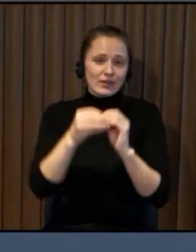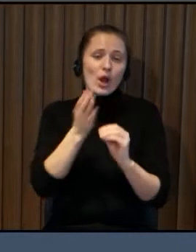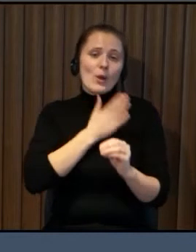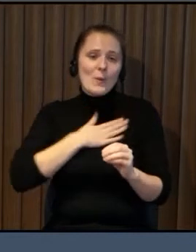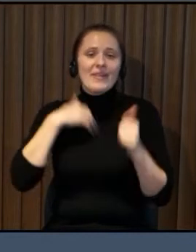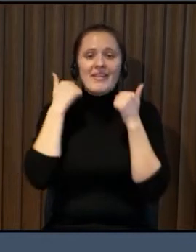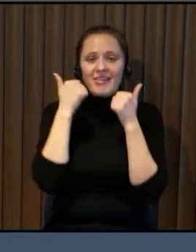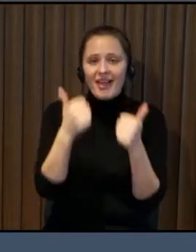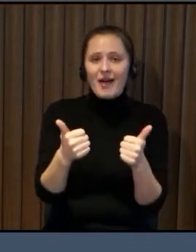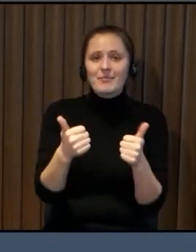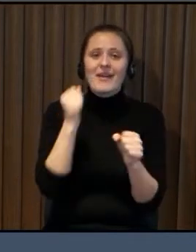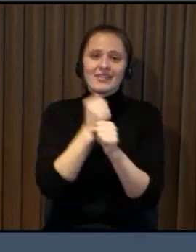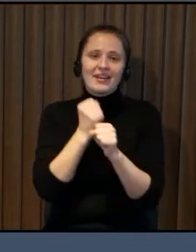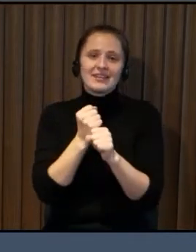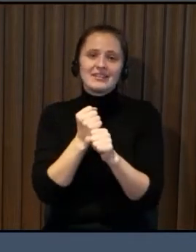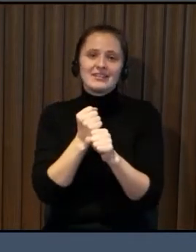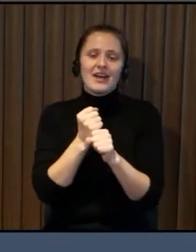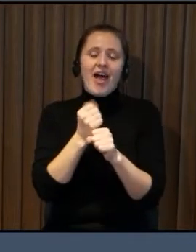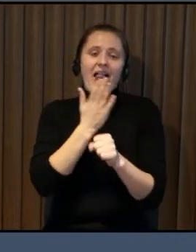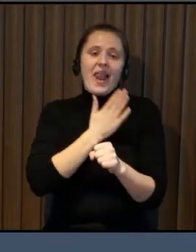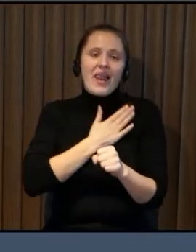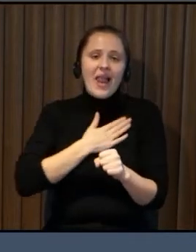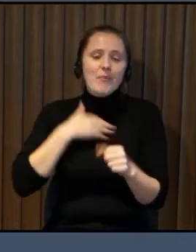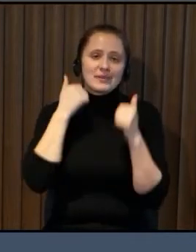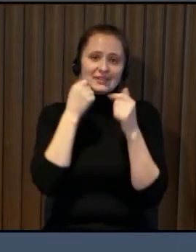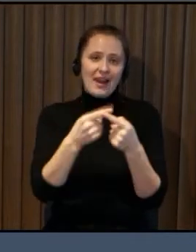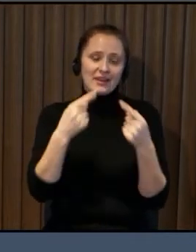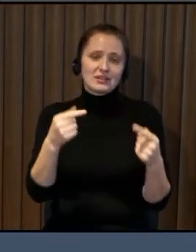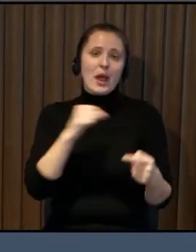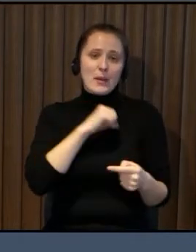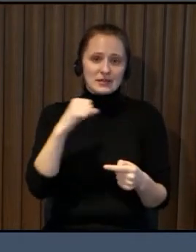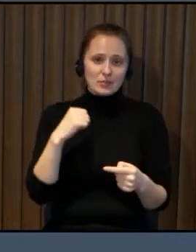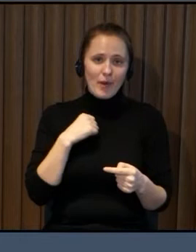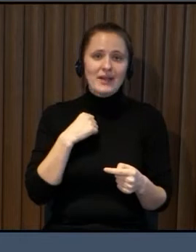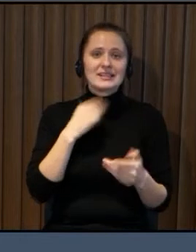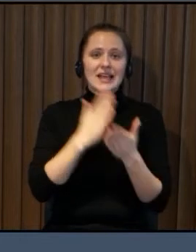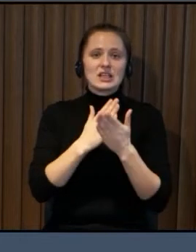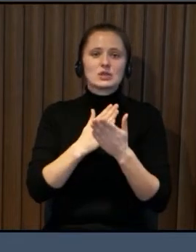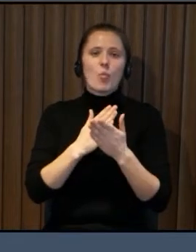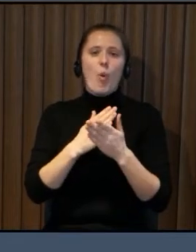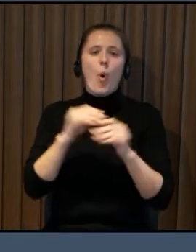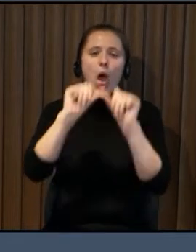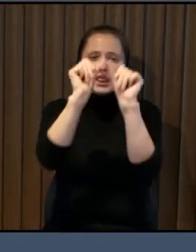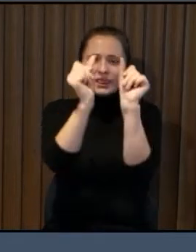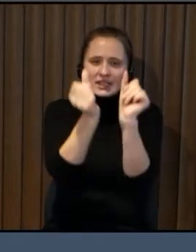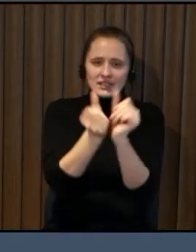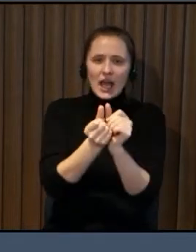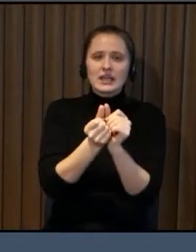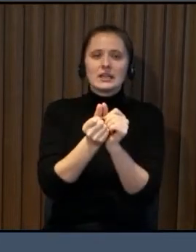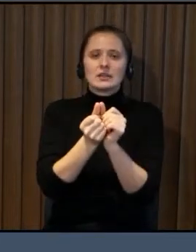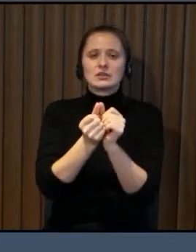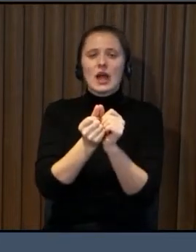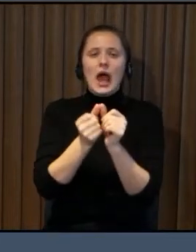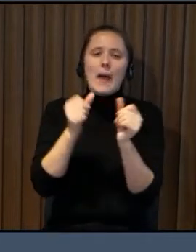can receive those services. Also, we have to remember that it's very good to do good things. I am a